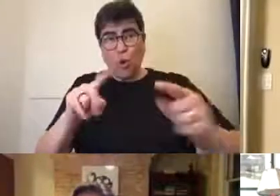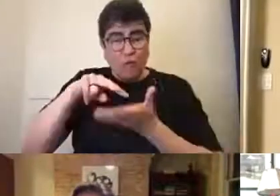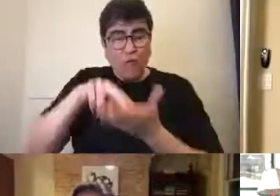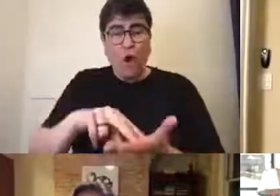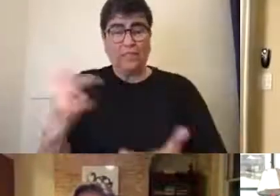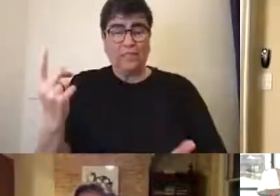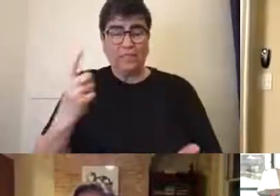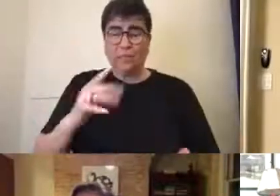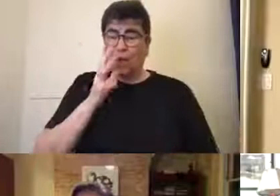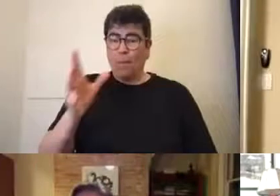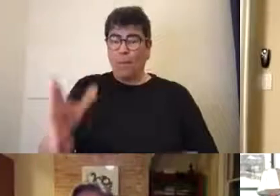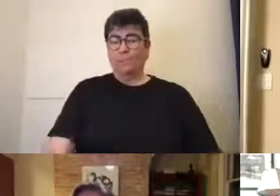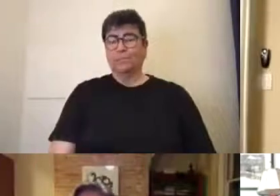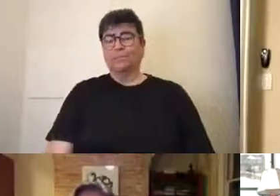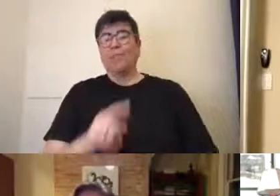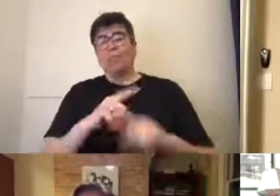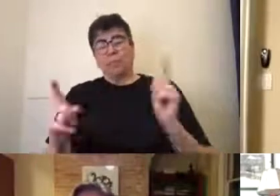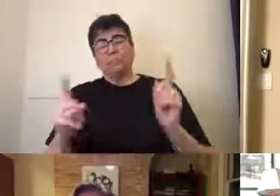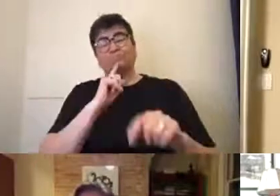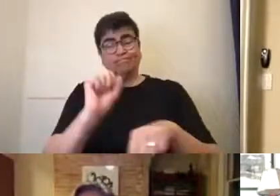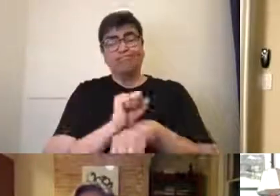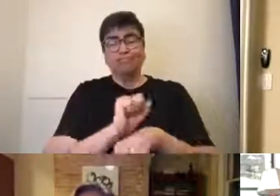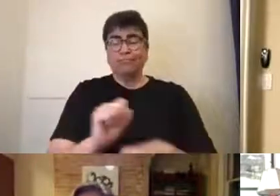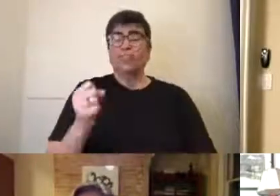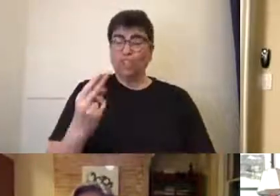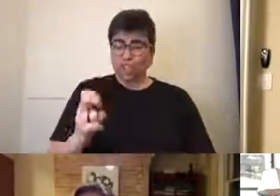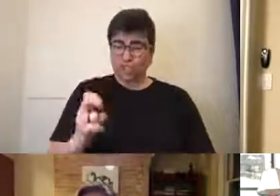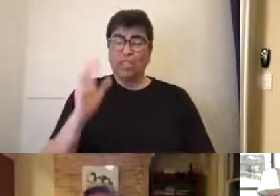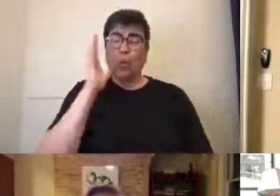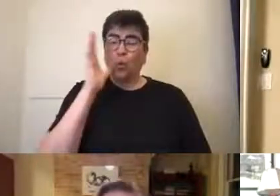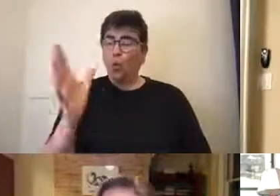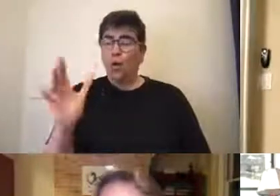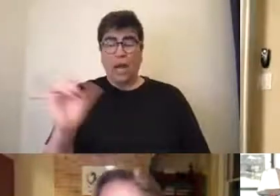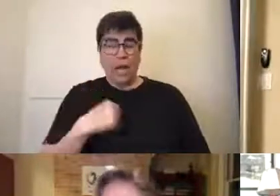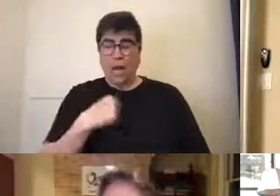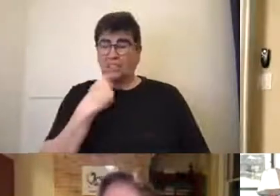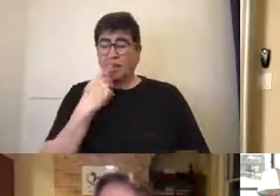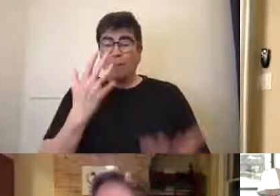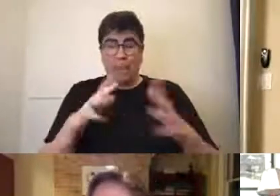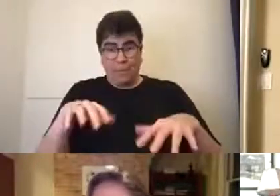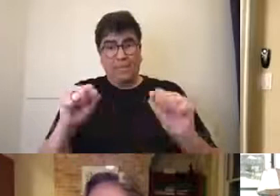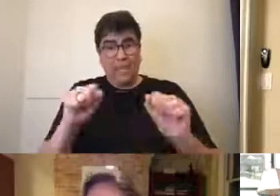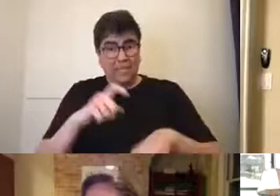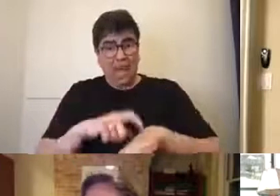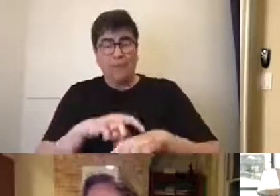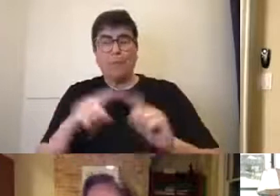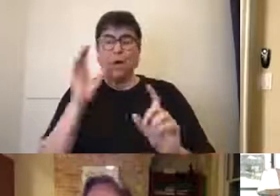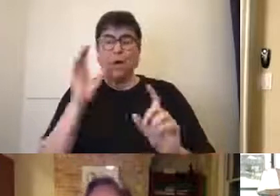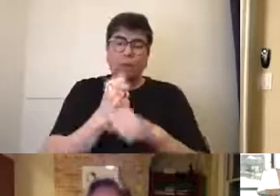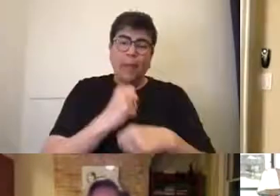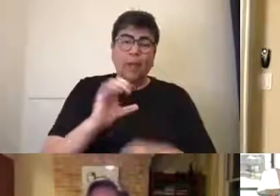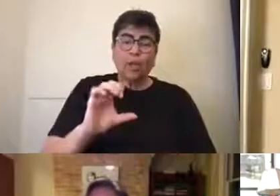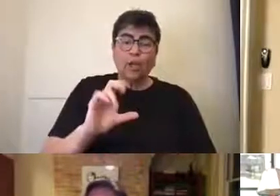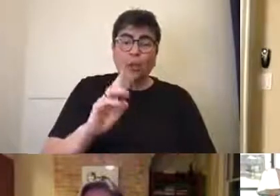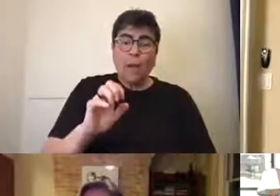grandma? But invariably, she would, like I said, it might take a while, but she would make pickles out of the